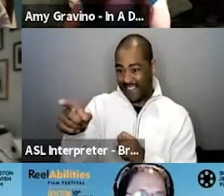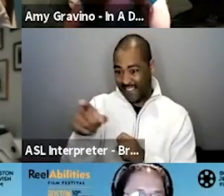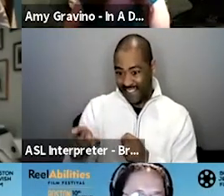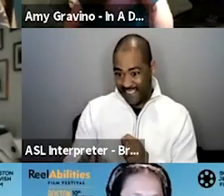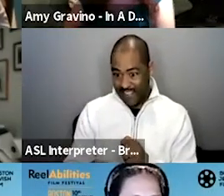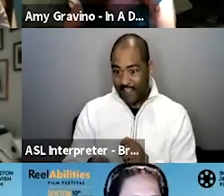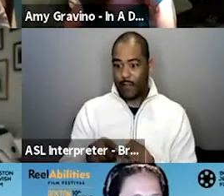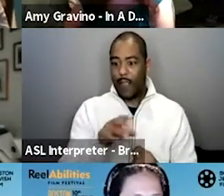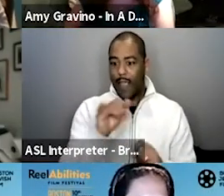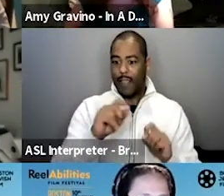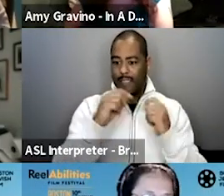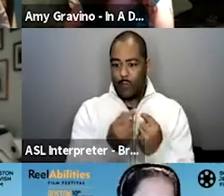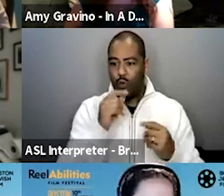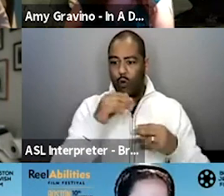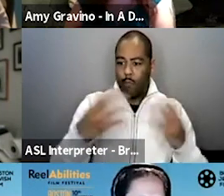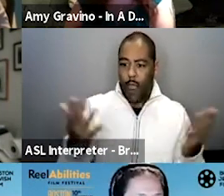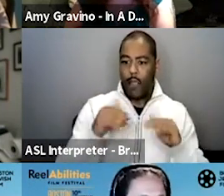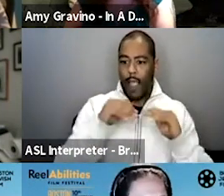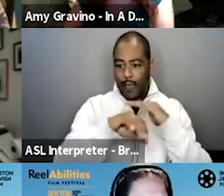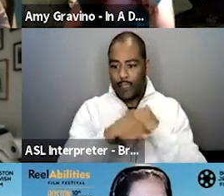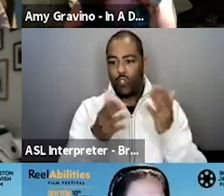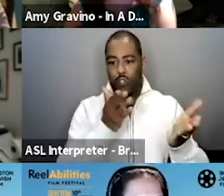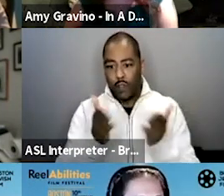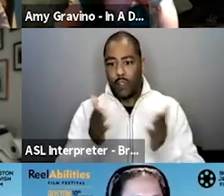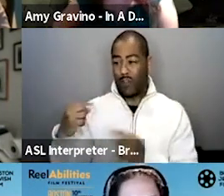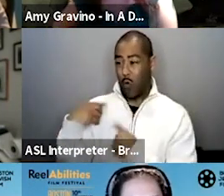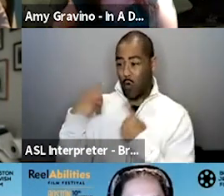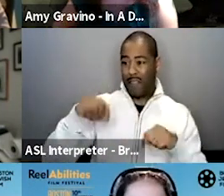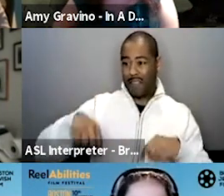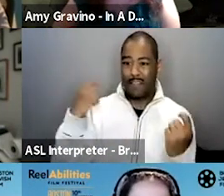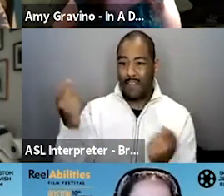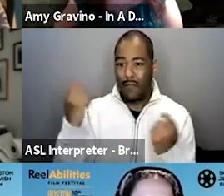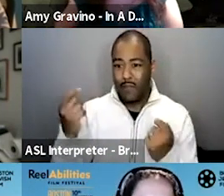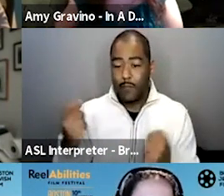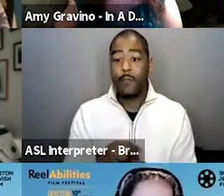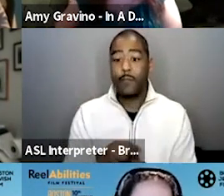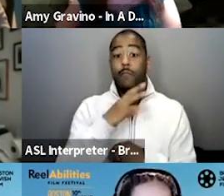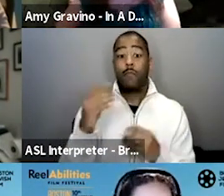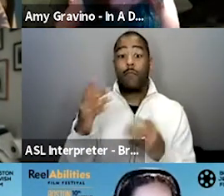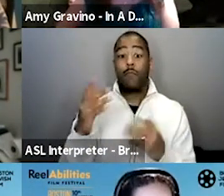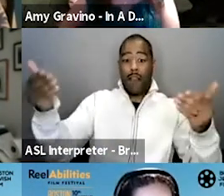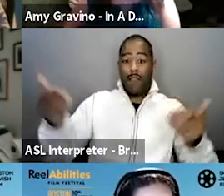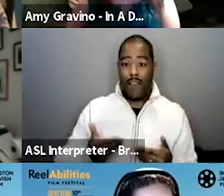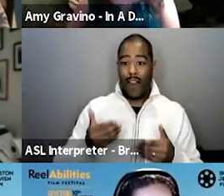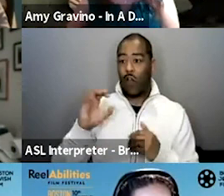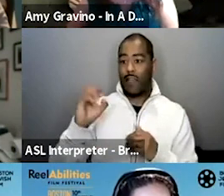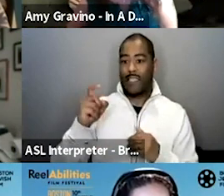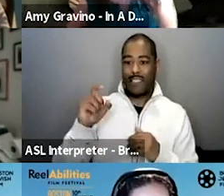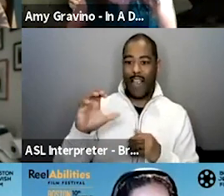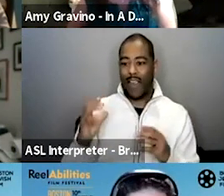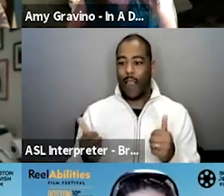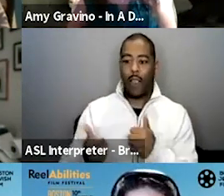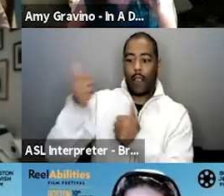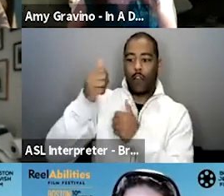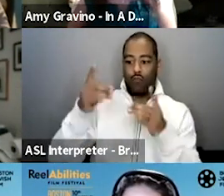we were able to share with you this year. And now let me invite our executive director of Boston Jewish Film, Susan